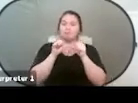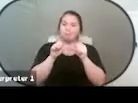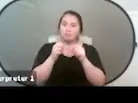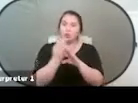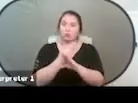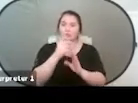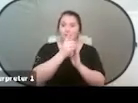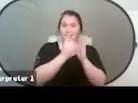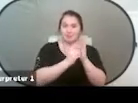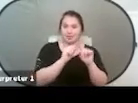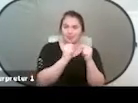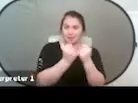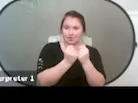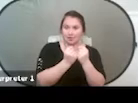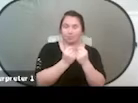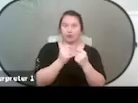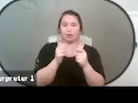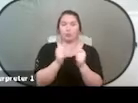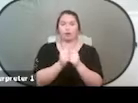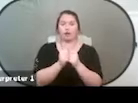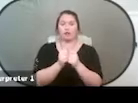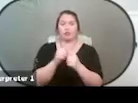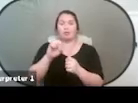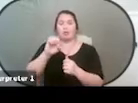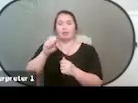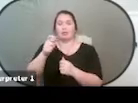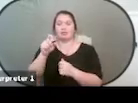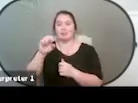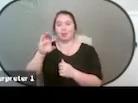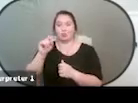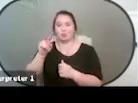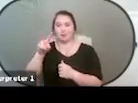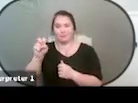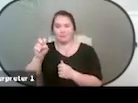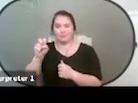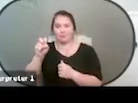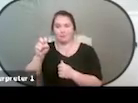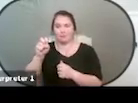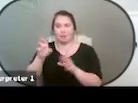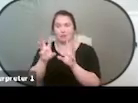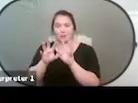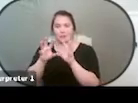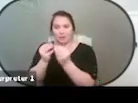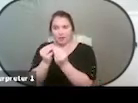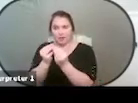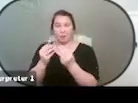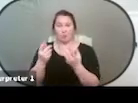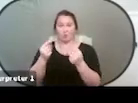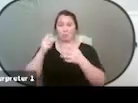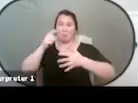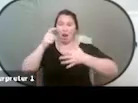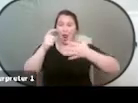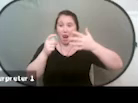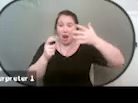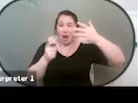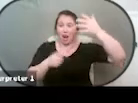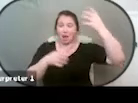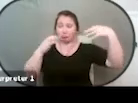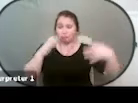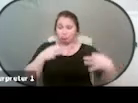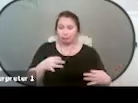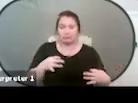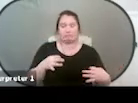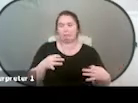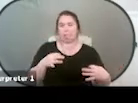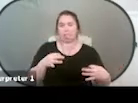design team and with the executive committee, we're not going to go through all 8 of these with you. I mean, we don't have all night. I could entertain you if you want to stay